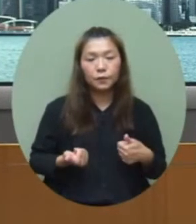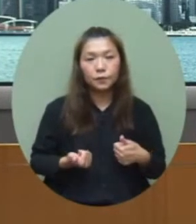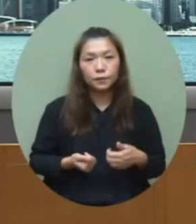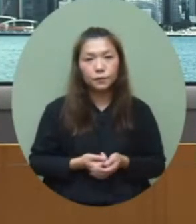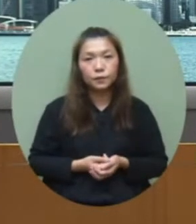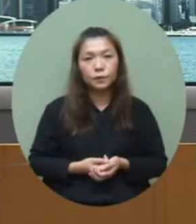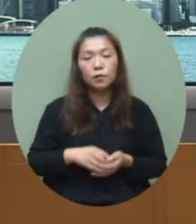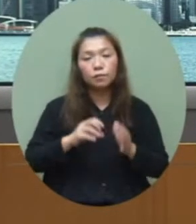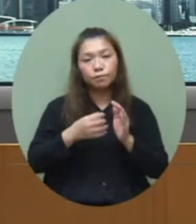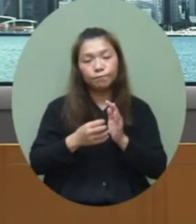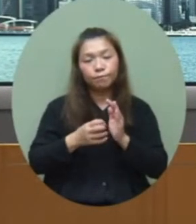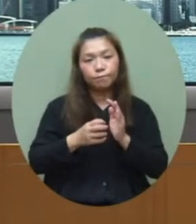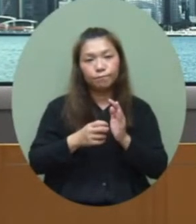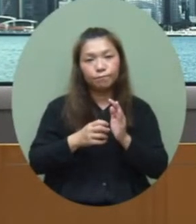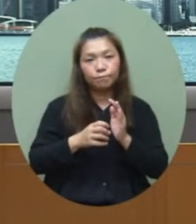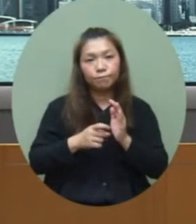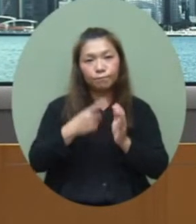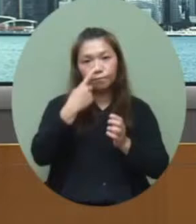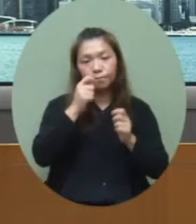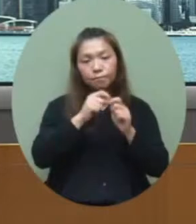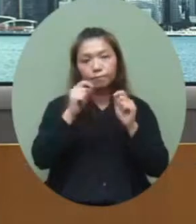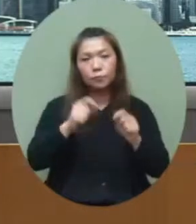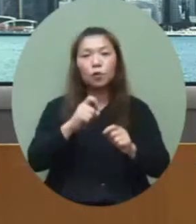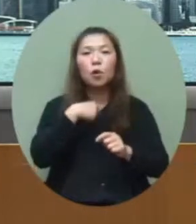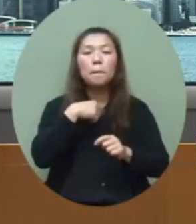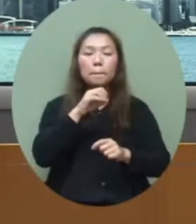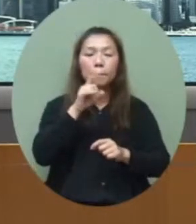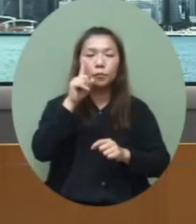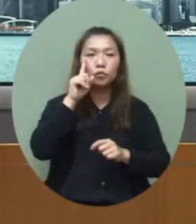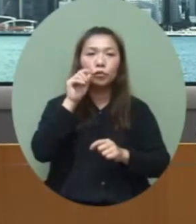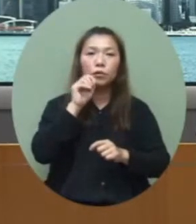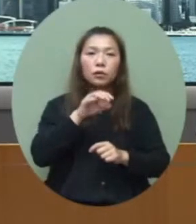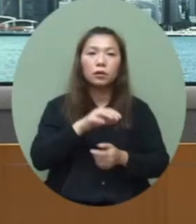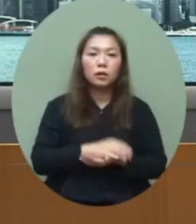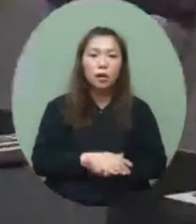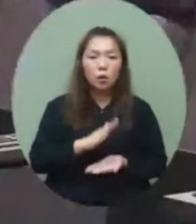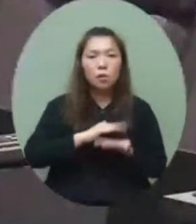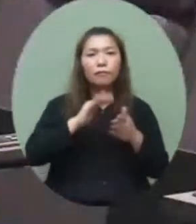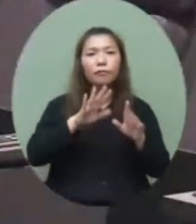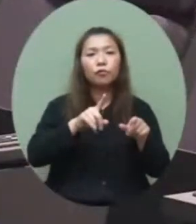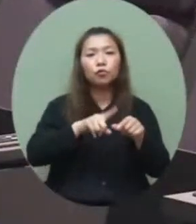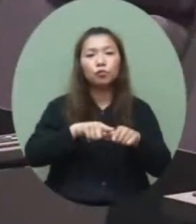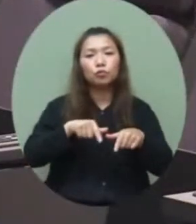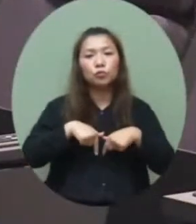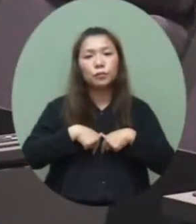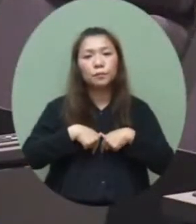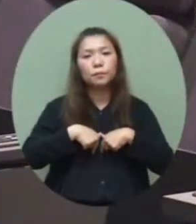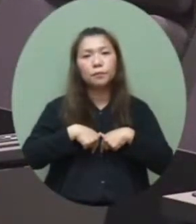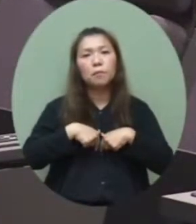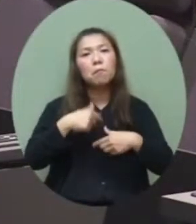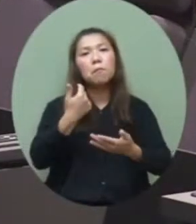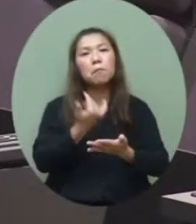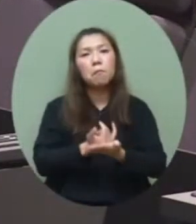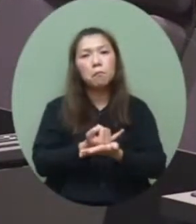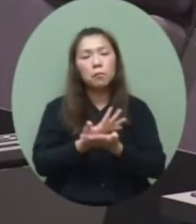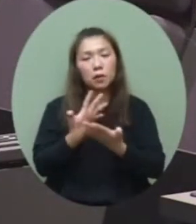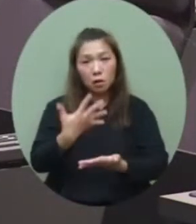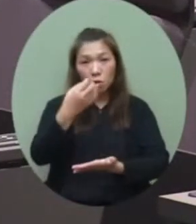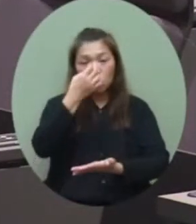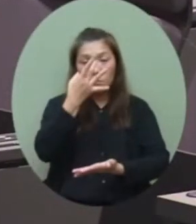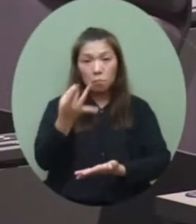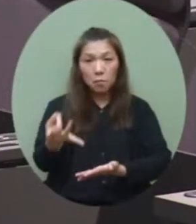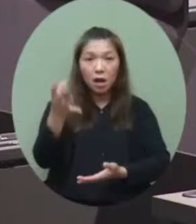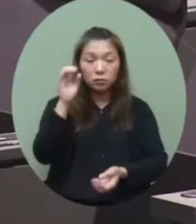CHK. So can CHP give an assessment of the local epidemic situation as local cases are more than